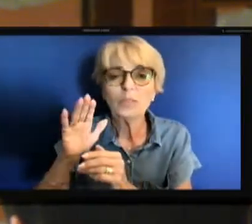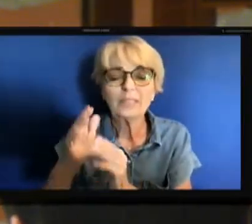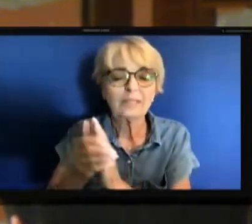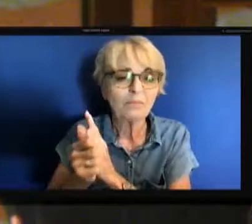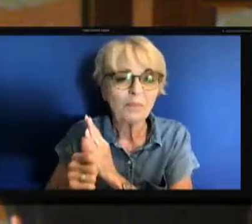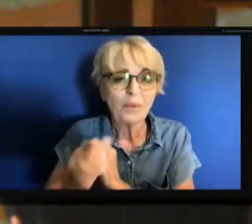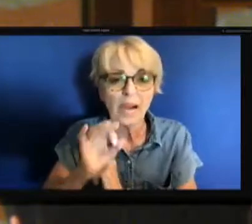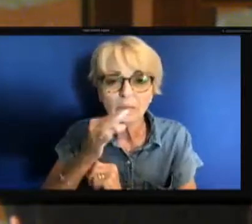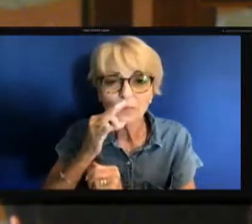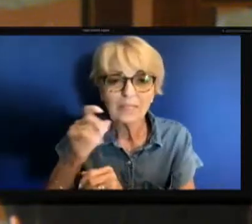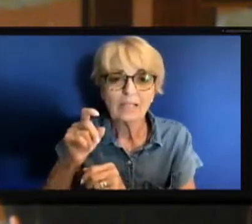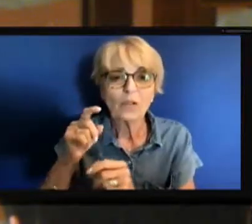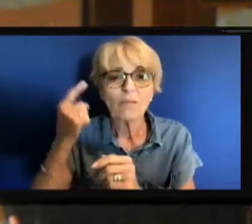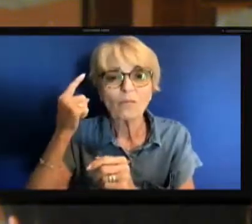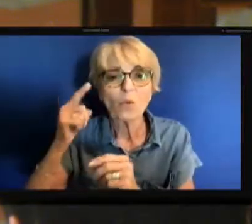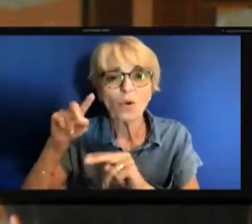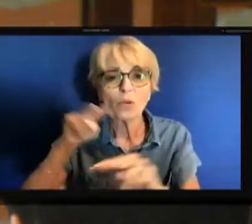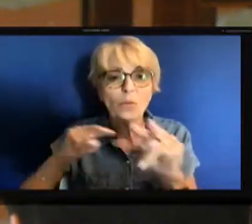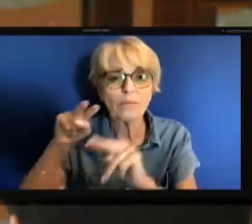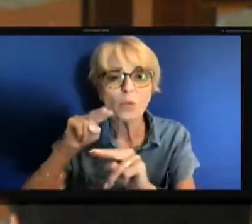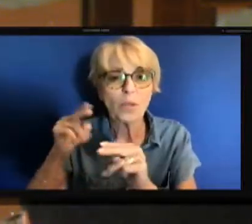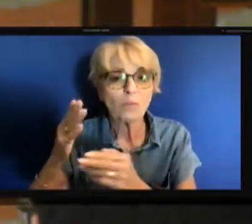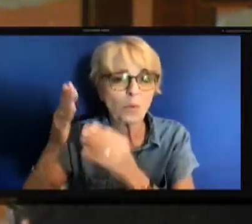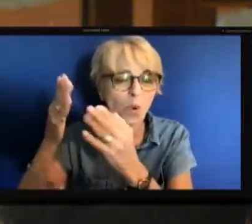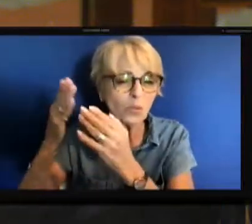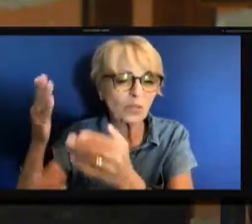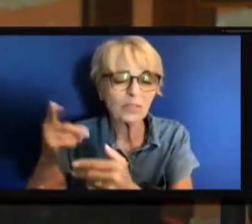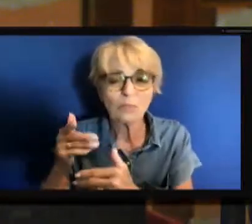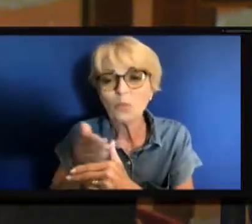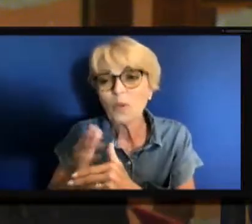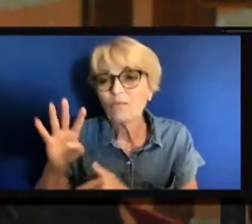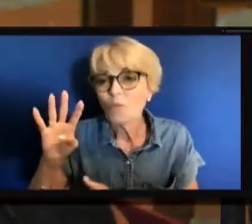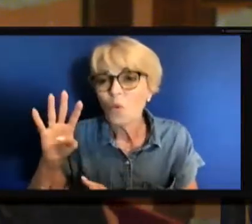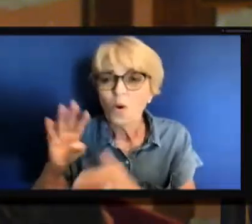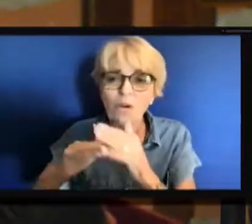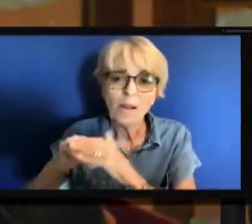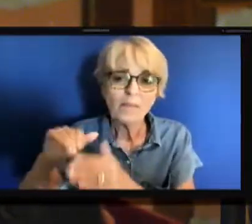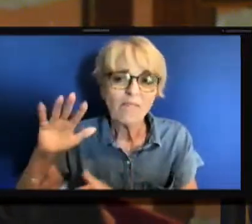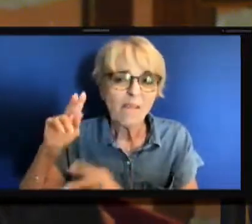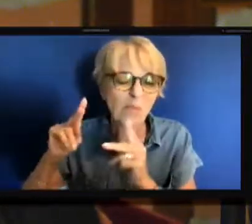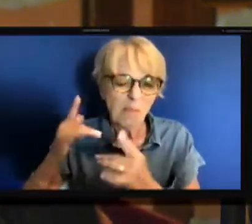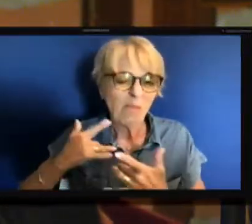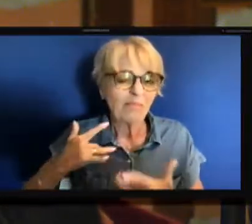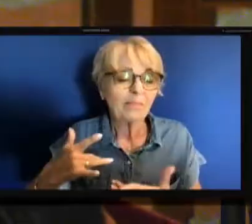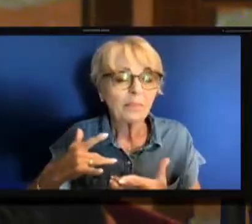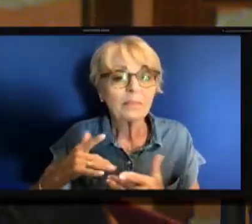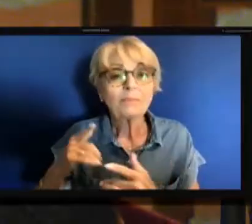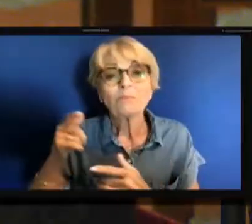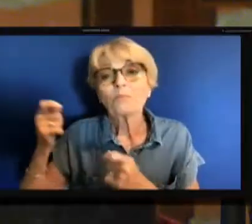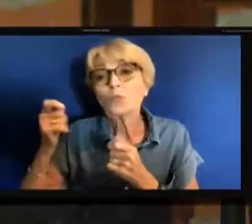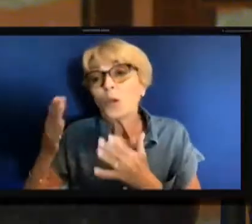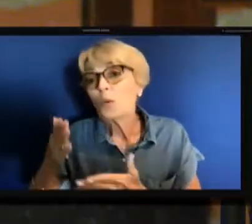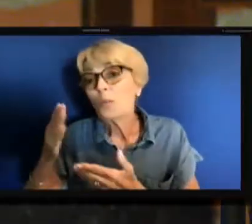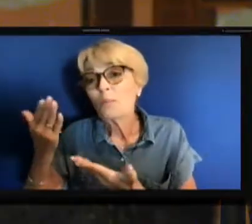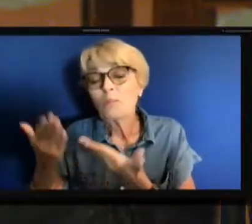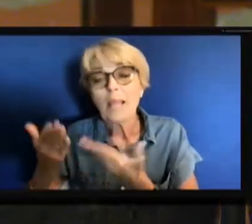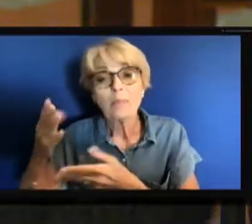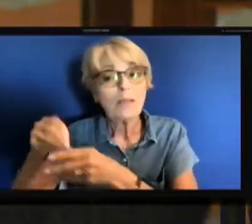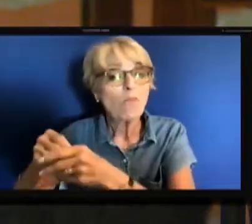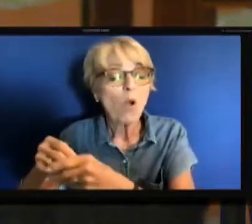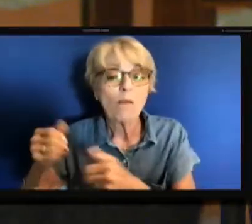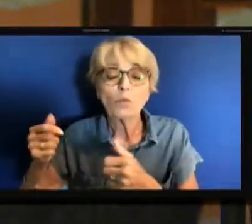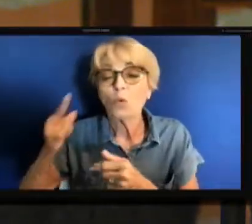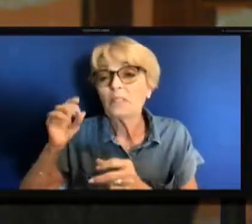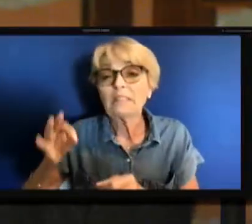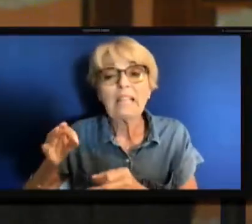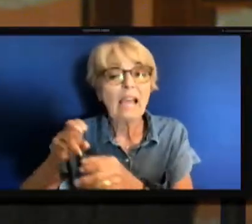proposals. 4 to 5 people are then assigned that task. The director may be one of them, or they may choose not to be on it for any number of reasons. So